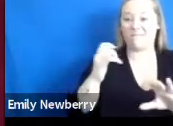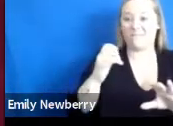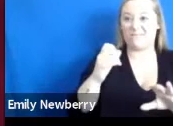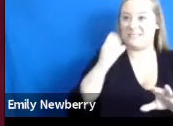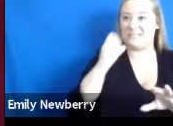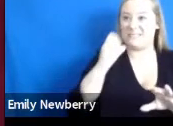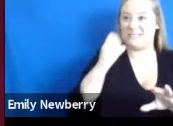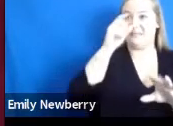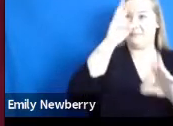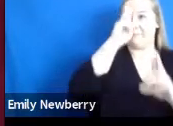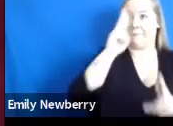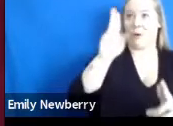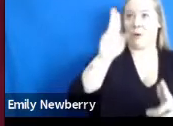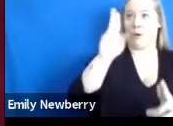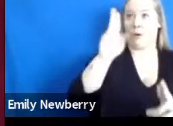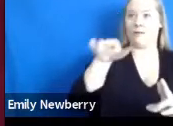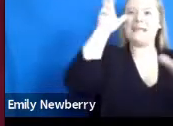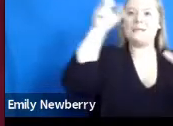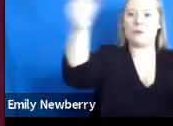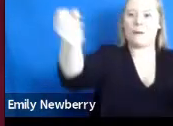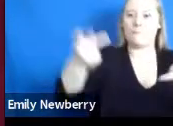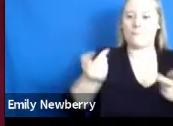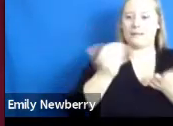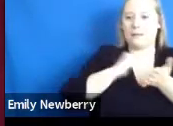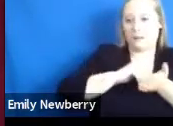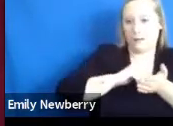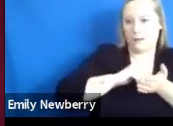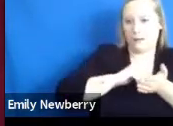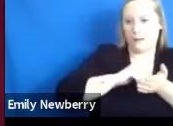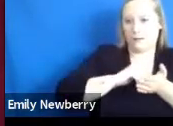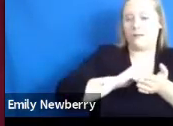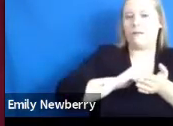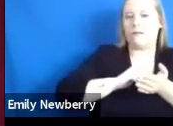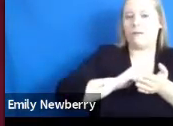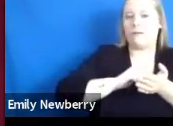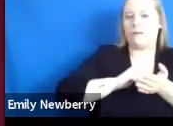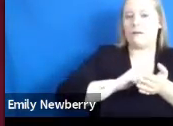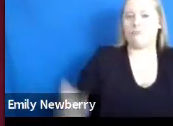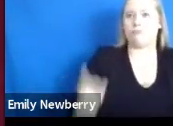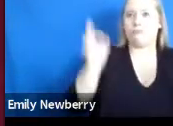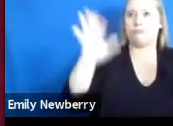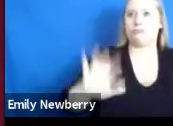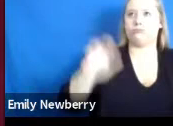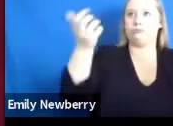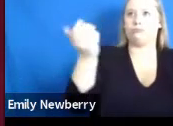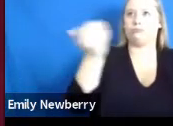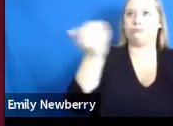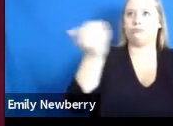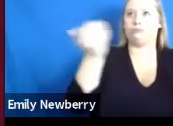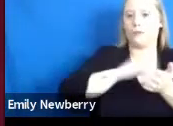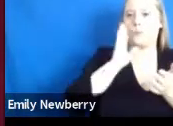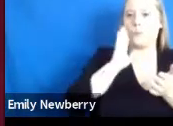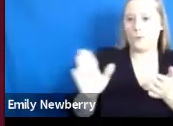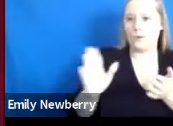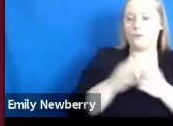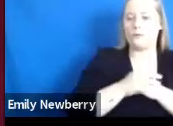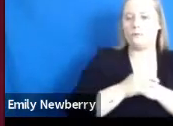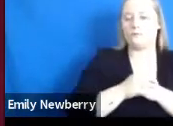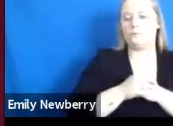evils would return. They would return and wreak havoc on the world again. So in that way,